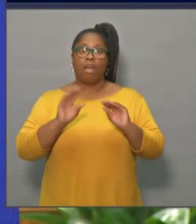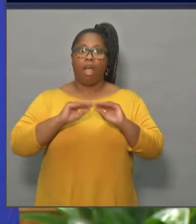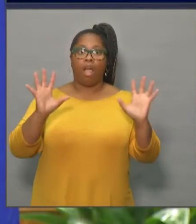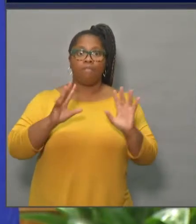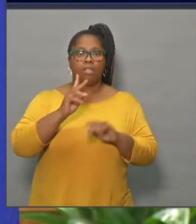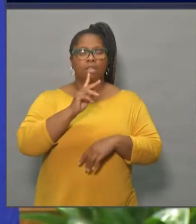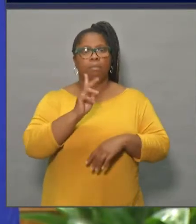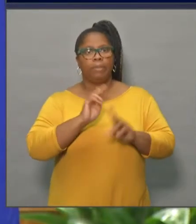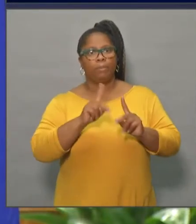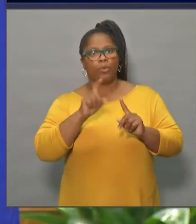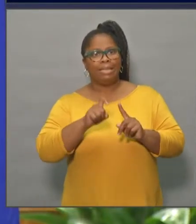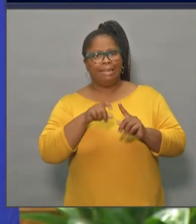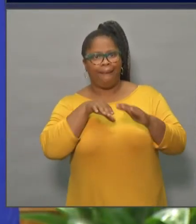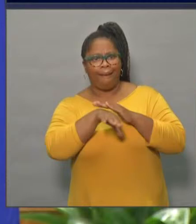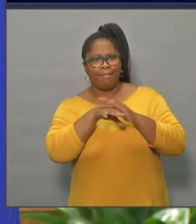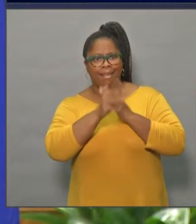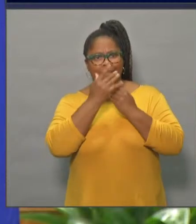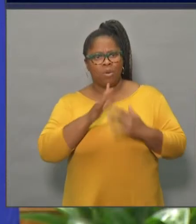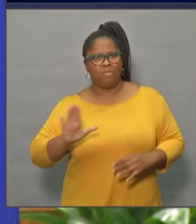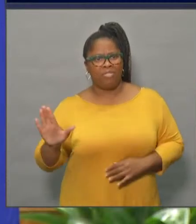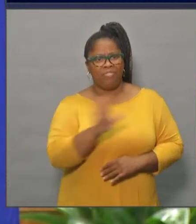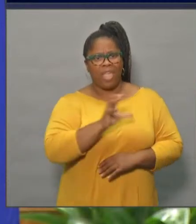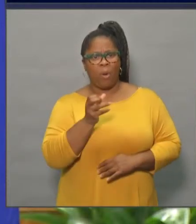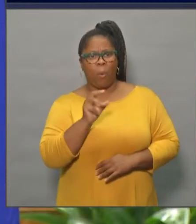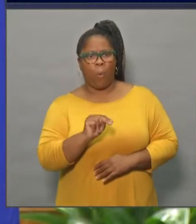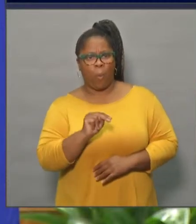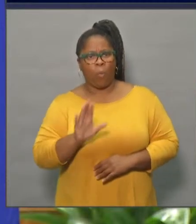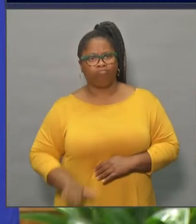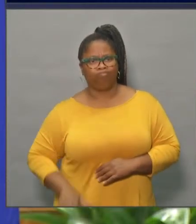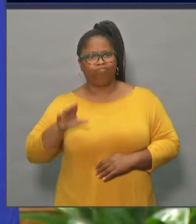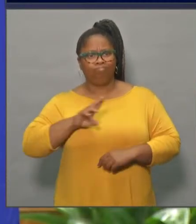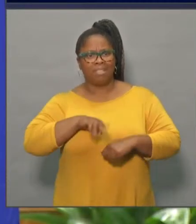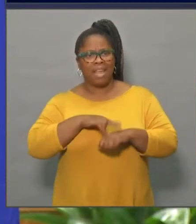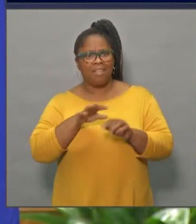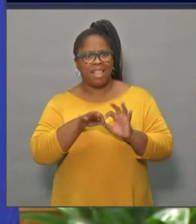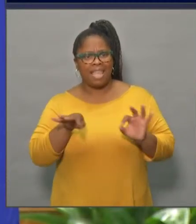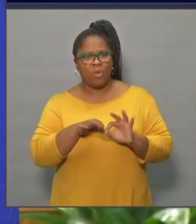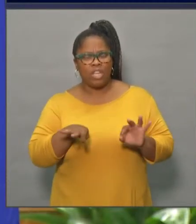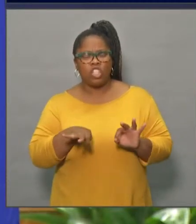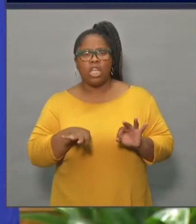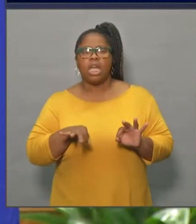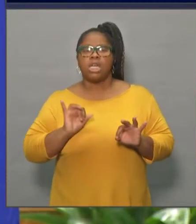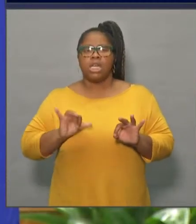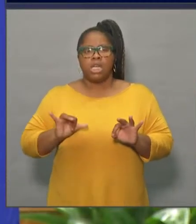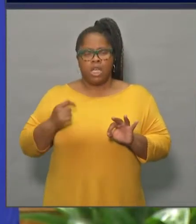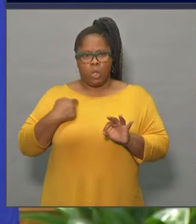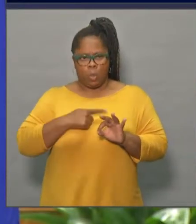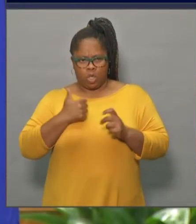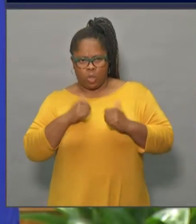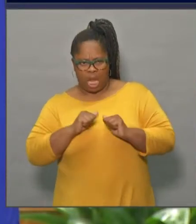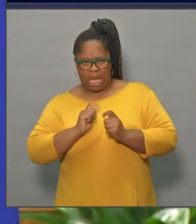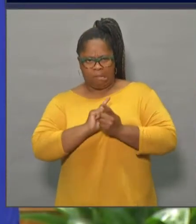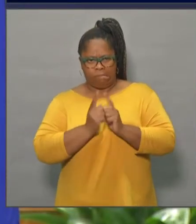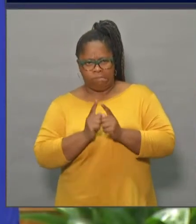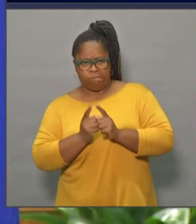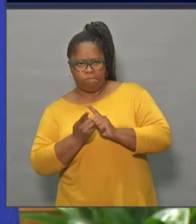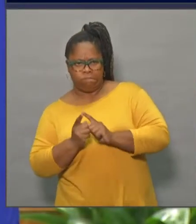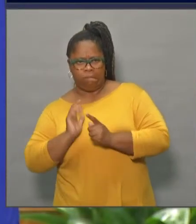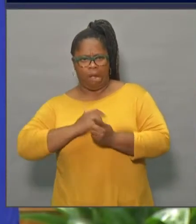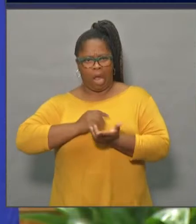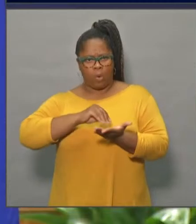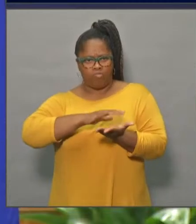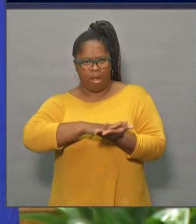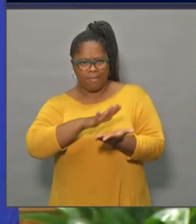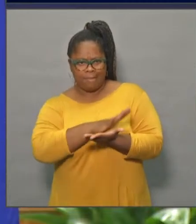information in their native languages, so we're continuing to do a better job translating our documents and offering media